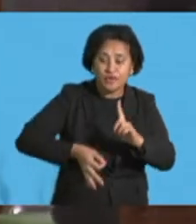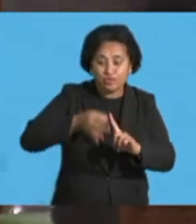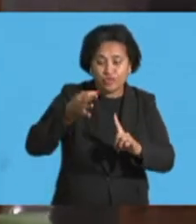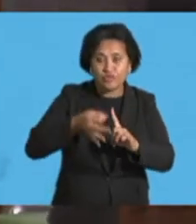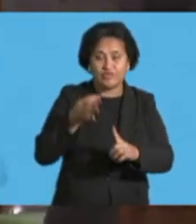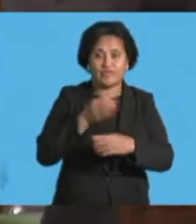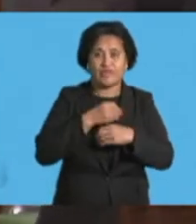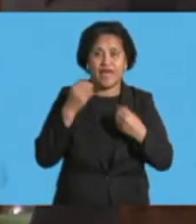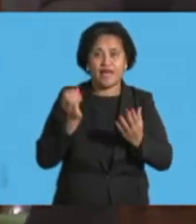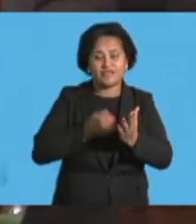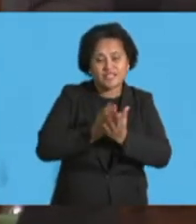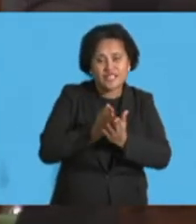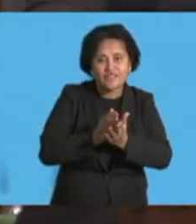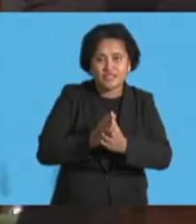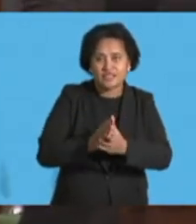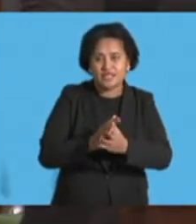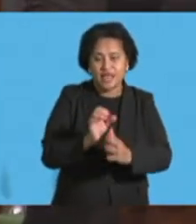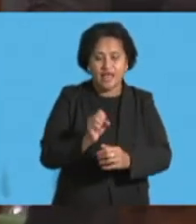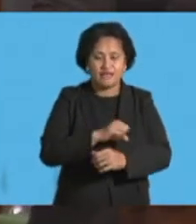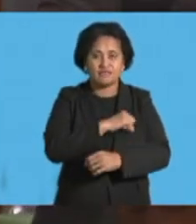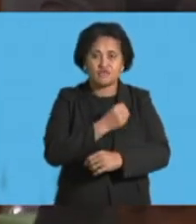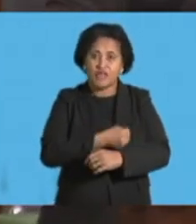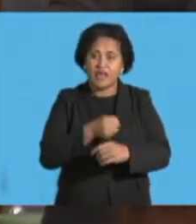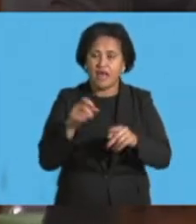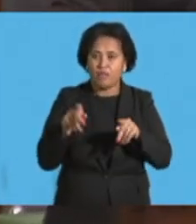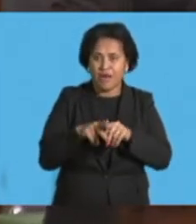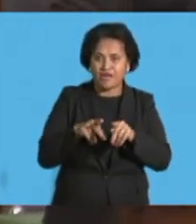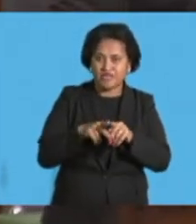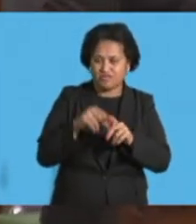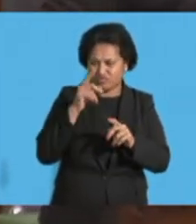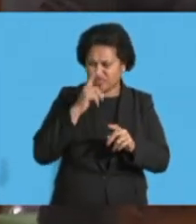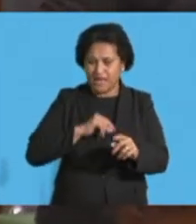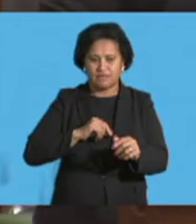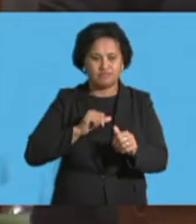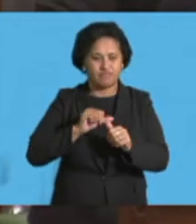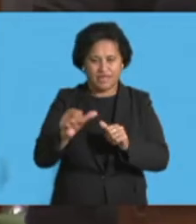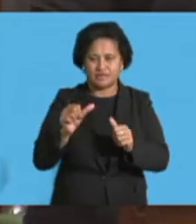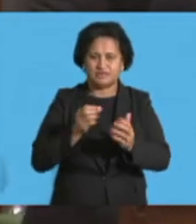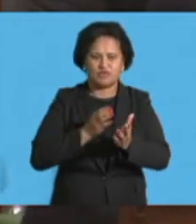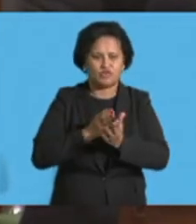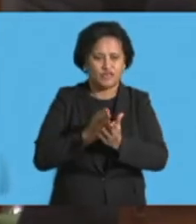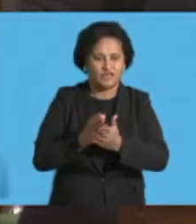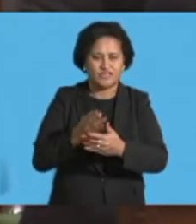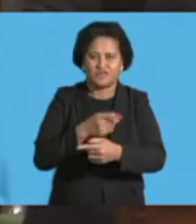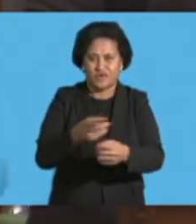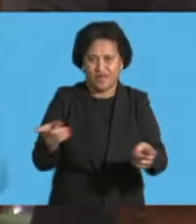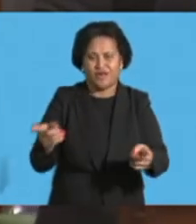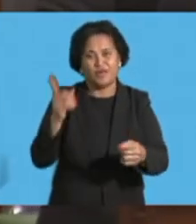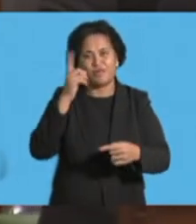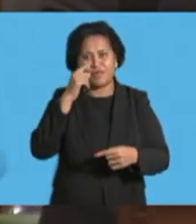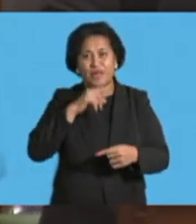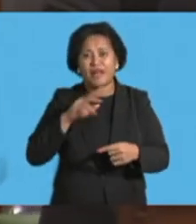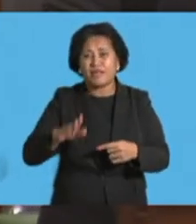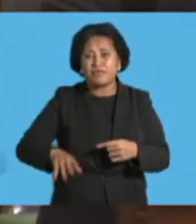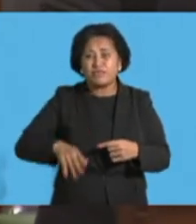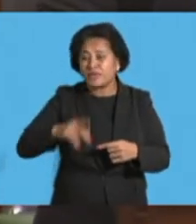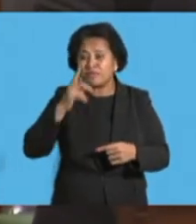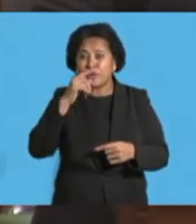and strengthen our partnerships to give the best possible programs we can to our people. Madam Speaker, poor people in poor